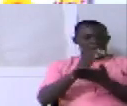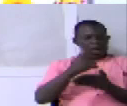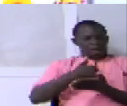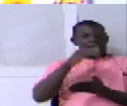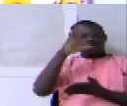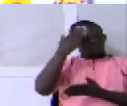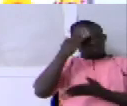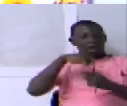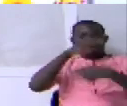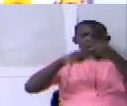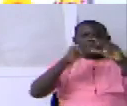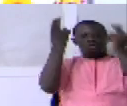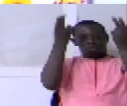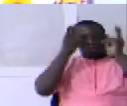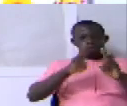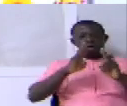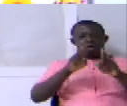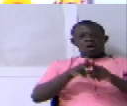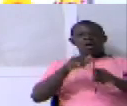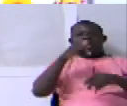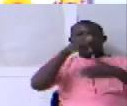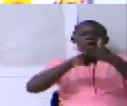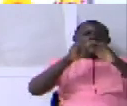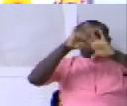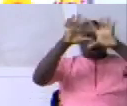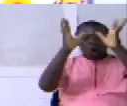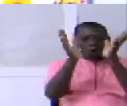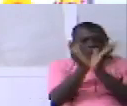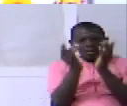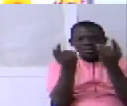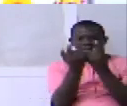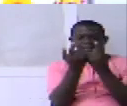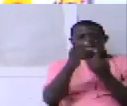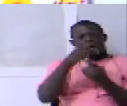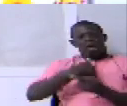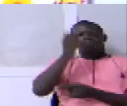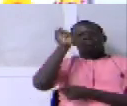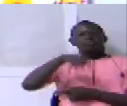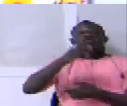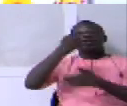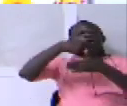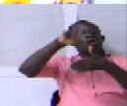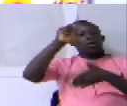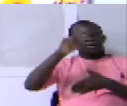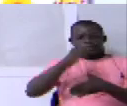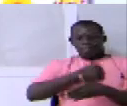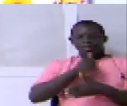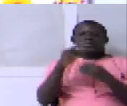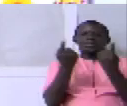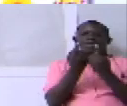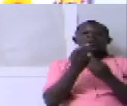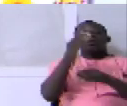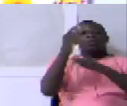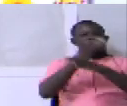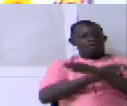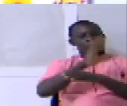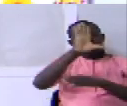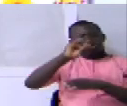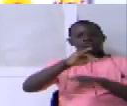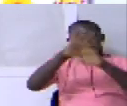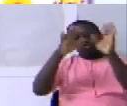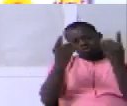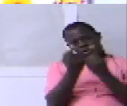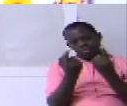legalities behind all these things, I would have correct myself before doing anything. bari natara ngani luwal ni ñi sartolu belon kabe laari ñamen